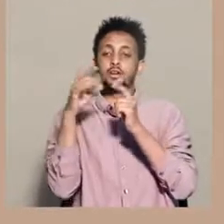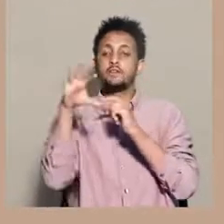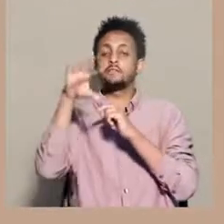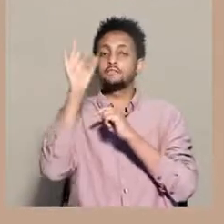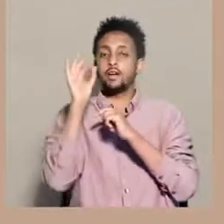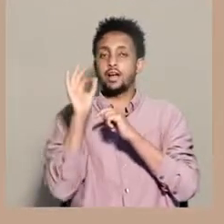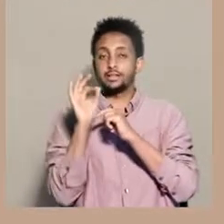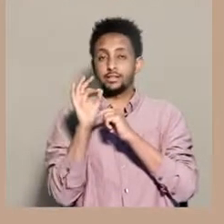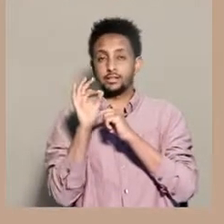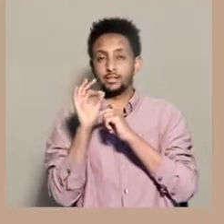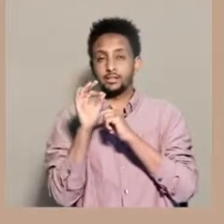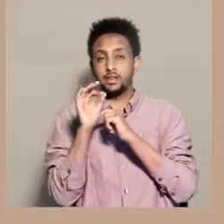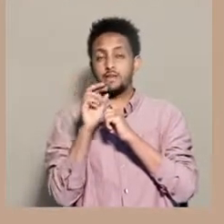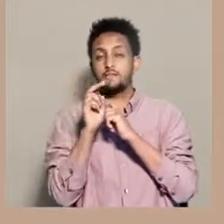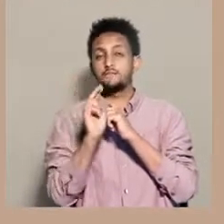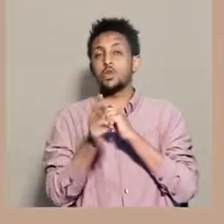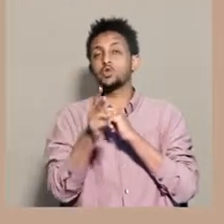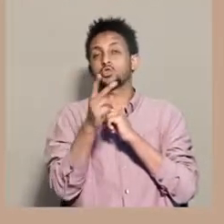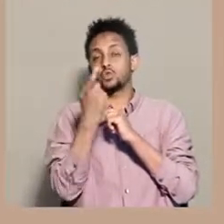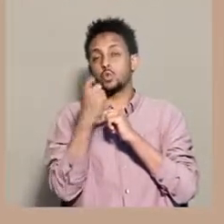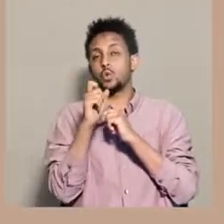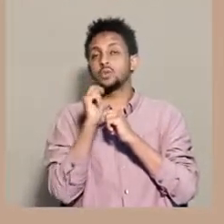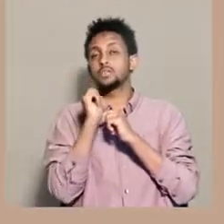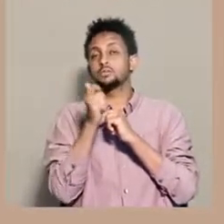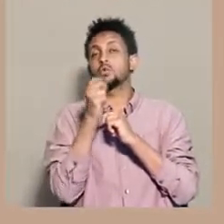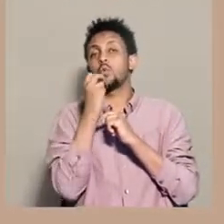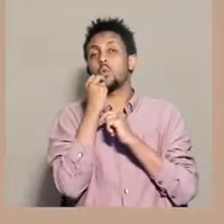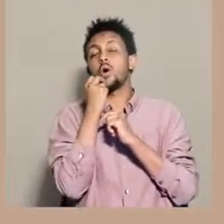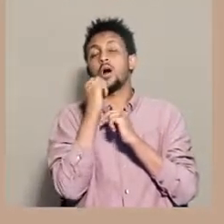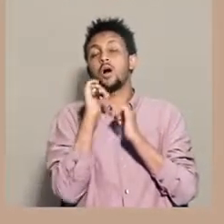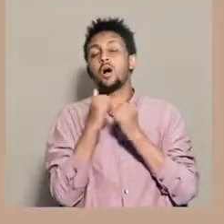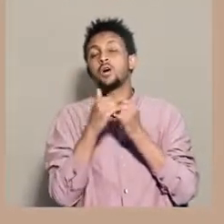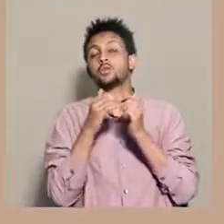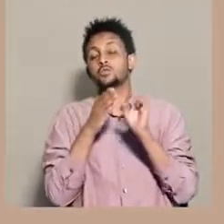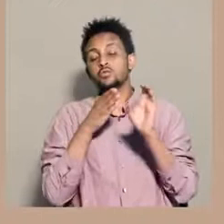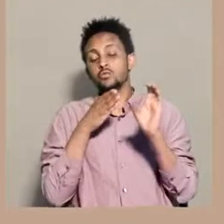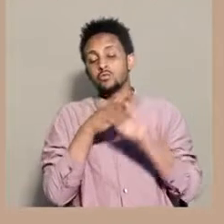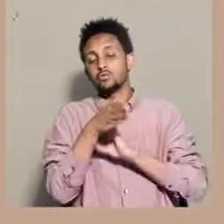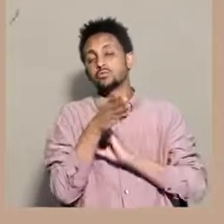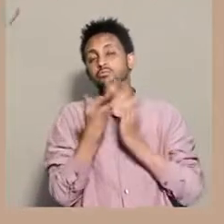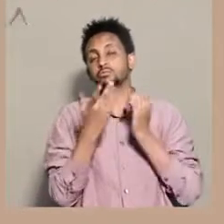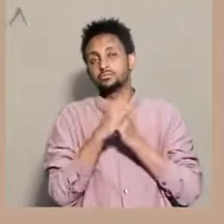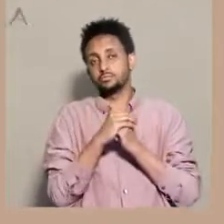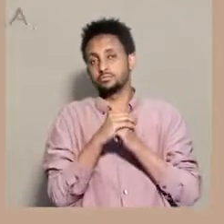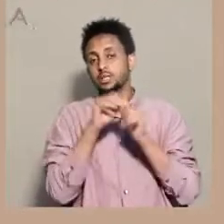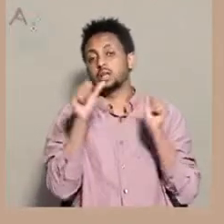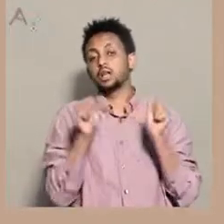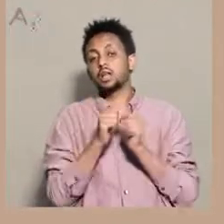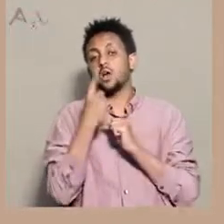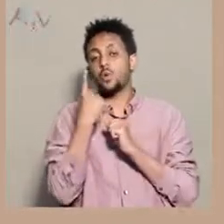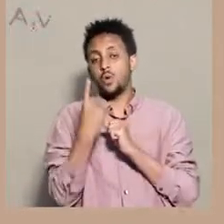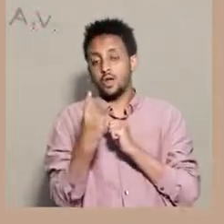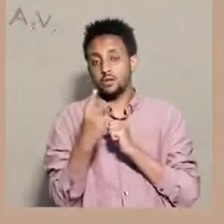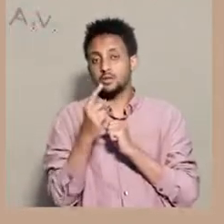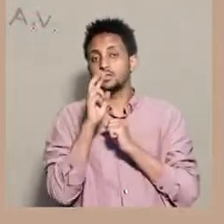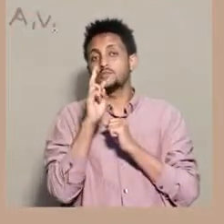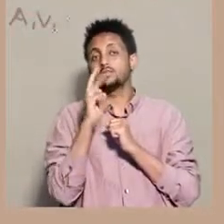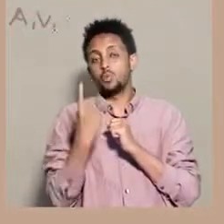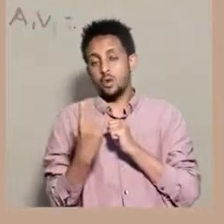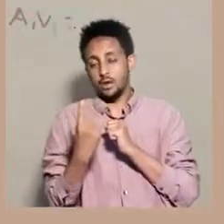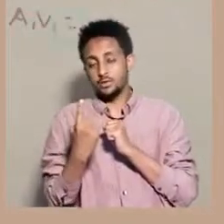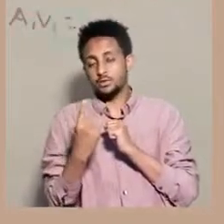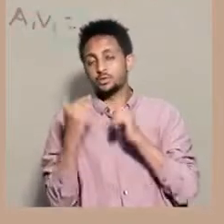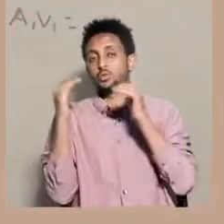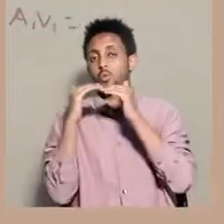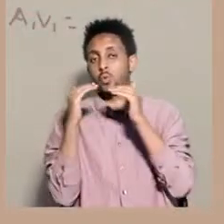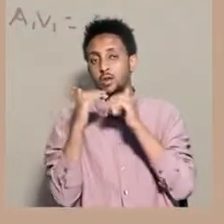find the velocity or the speed of the water as it passes through the nozzle. Area 1 V1 should